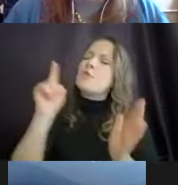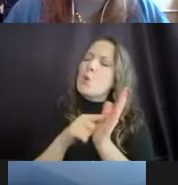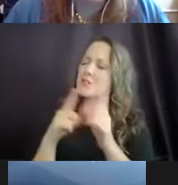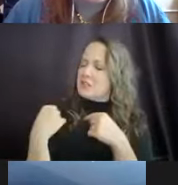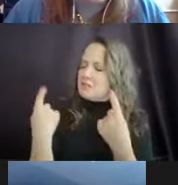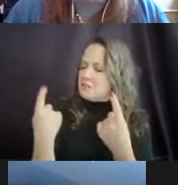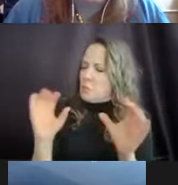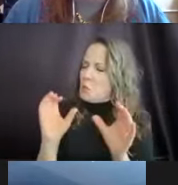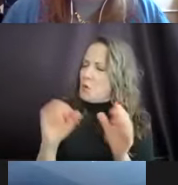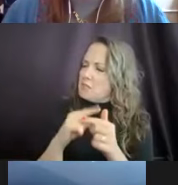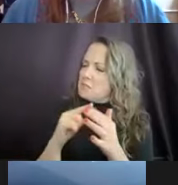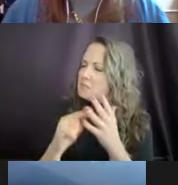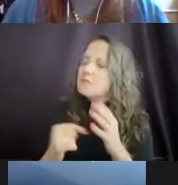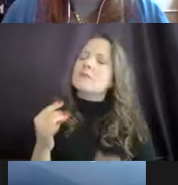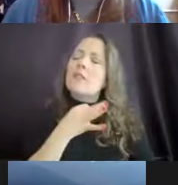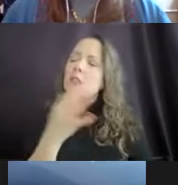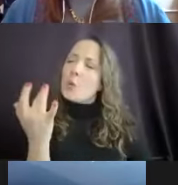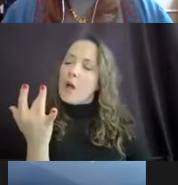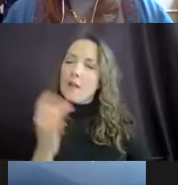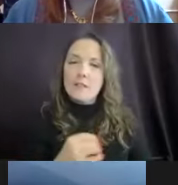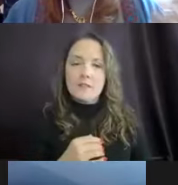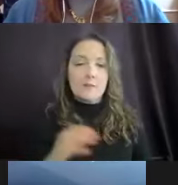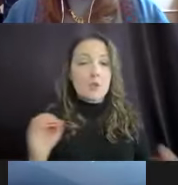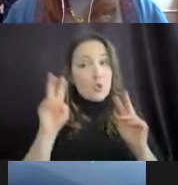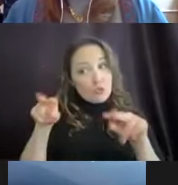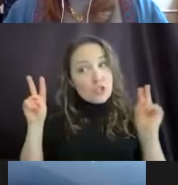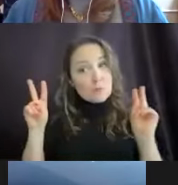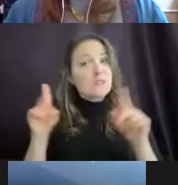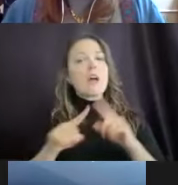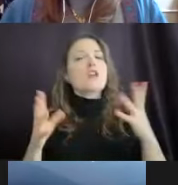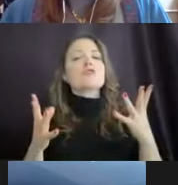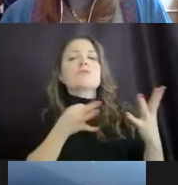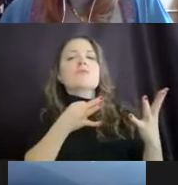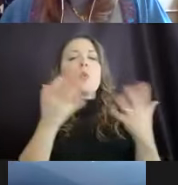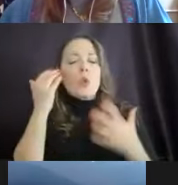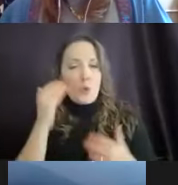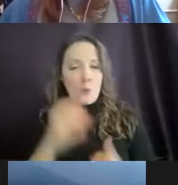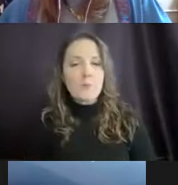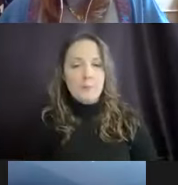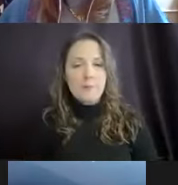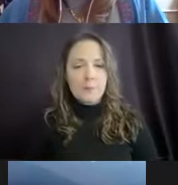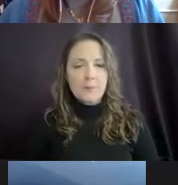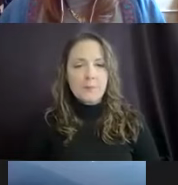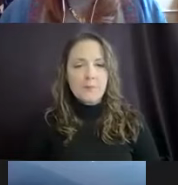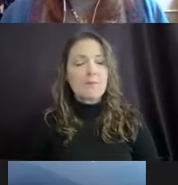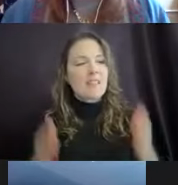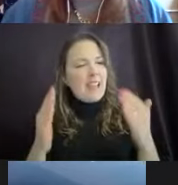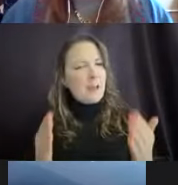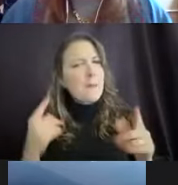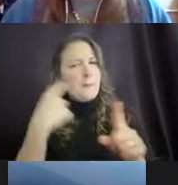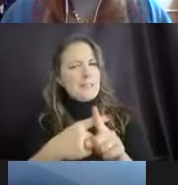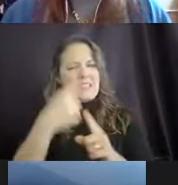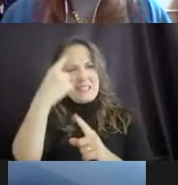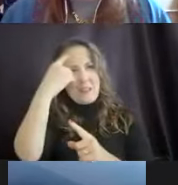What's going on? Why are you doing that? No judgment. I just want to know. And then also think about your expectations for this